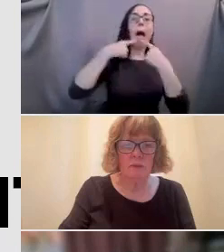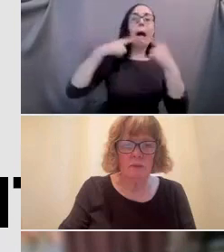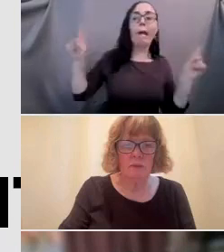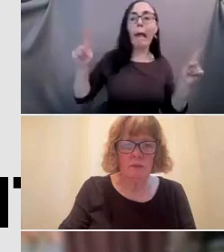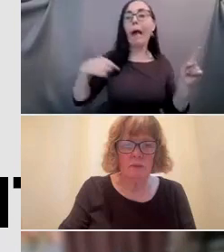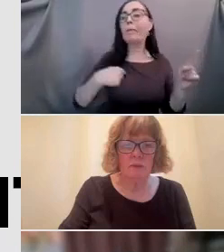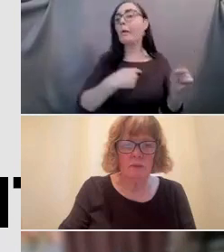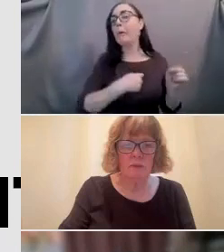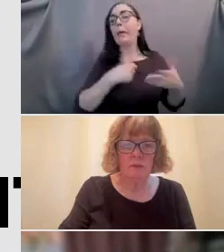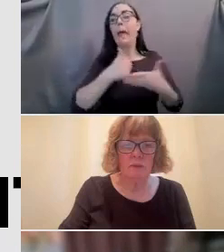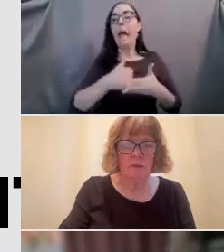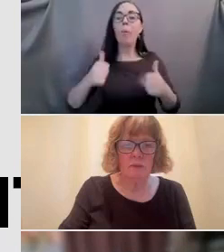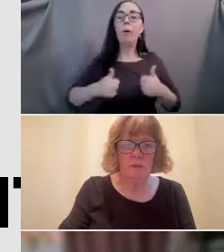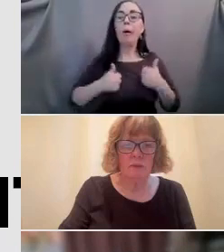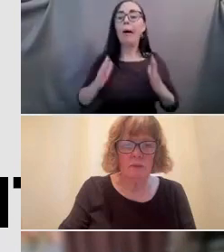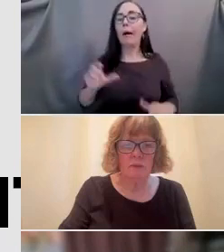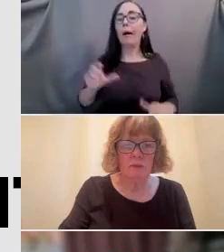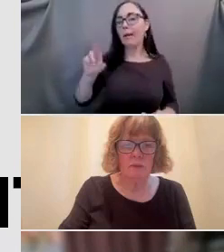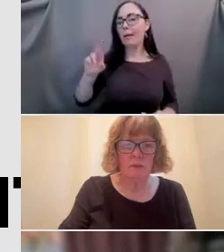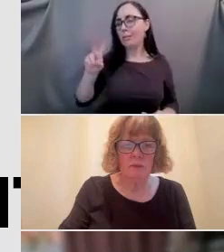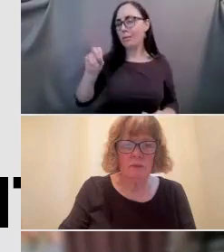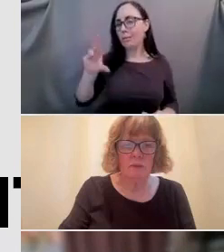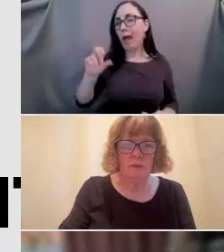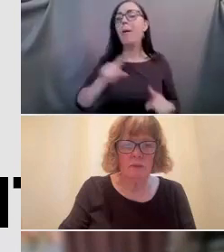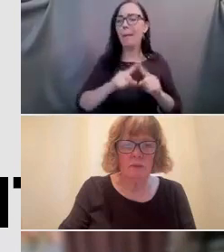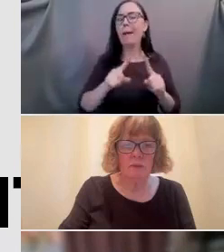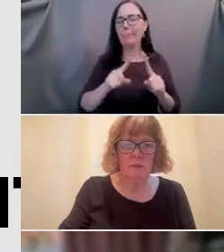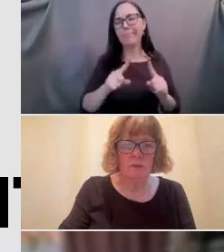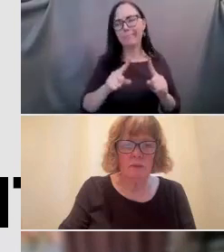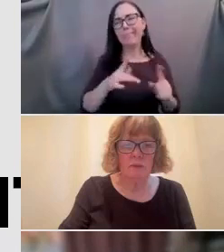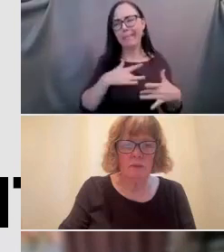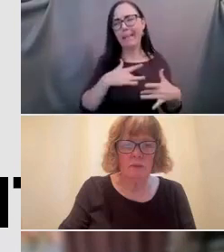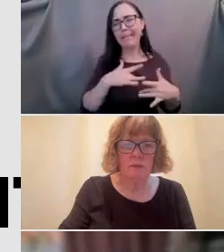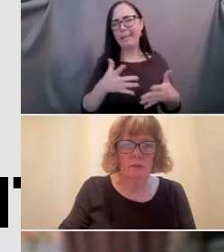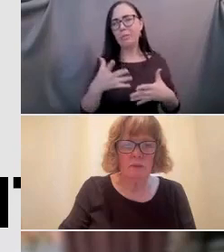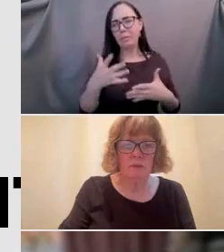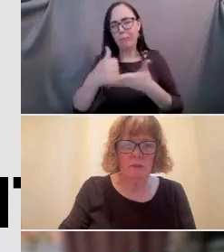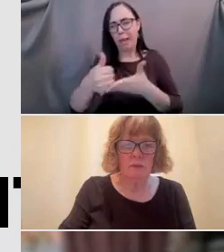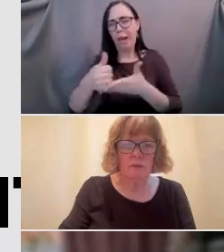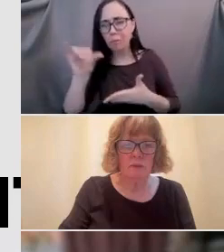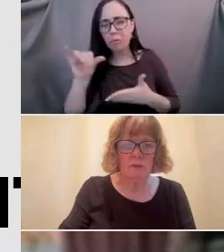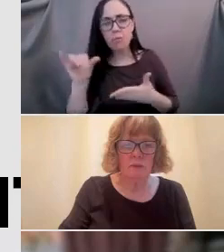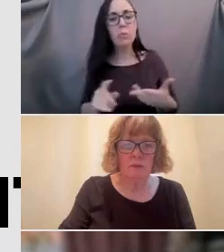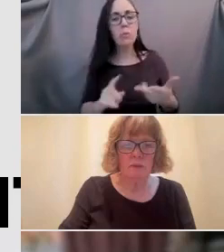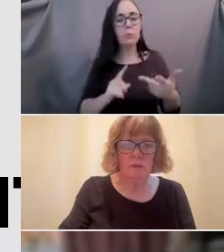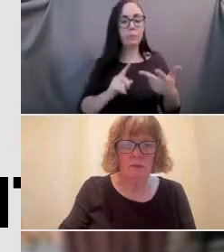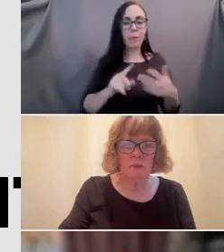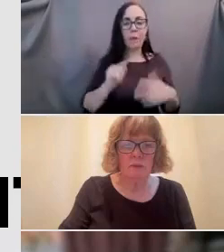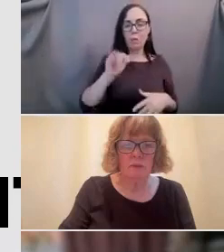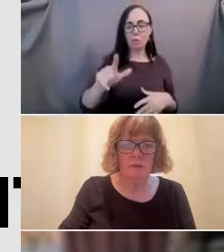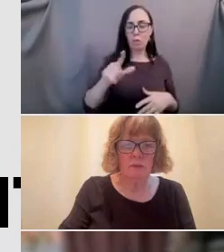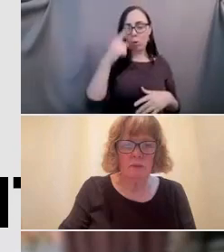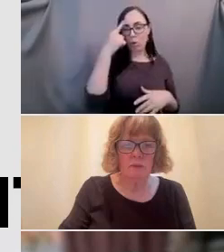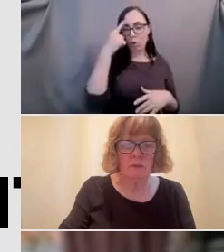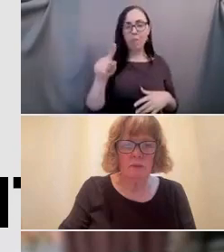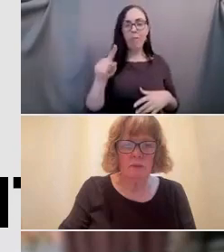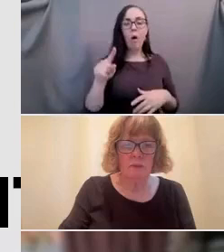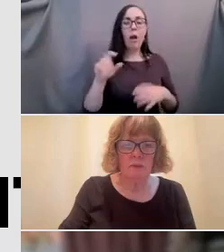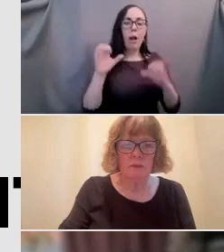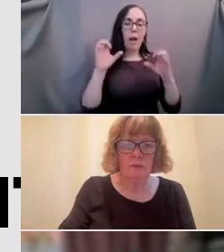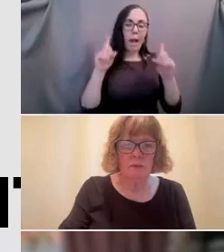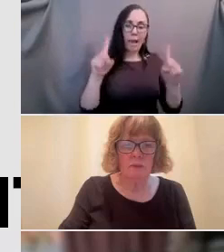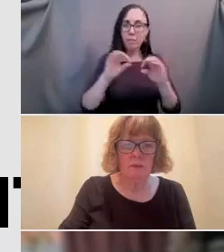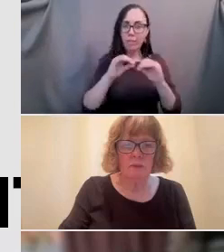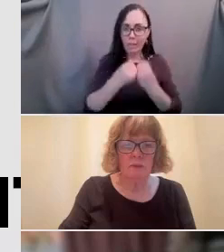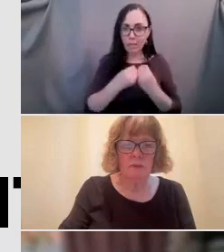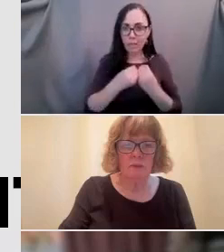some survivors. There's a tool for educational organizations and state and territory coalitions who provide trainings. And